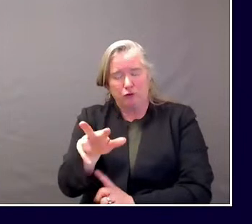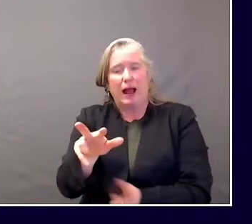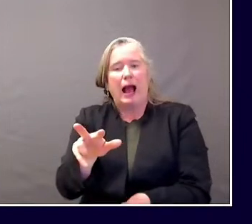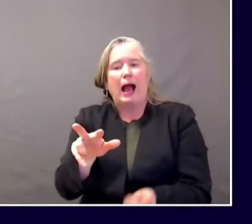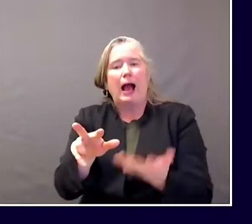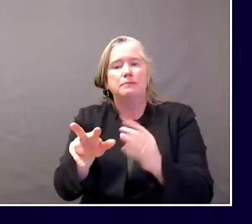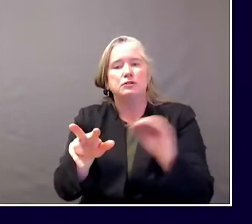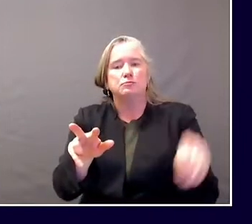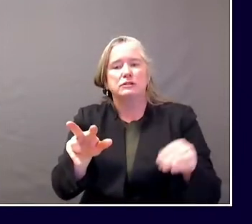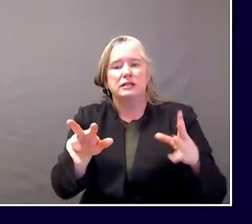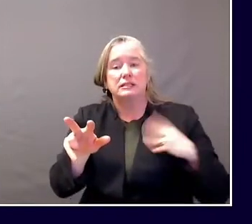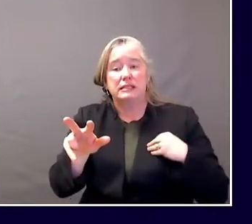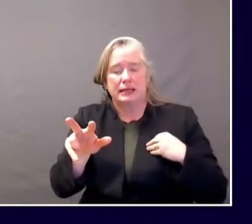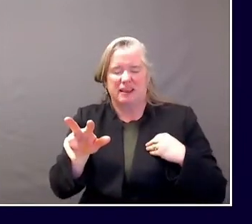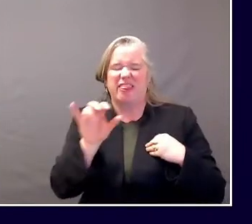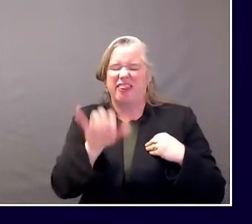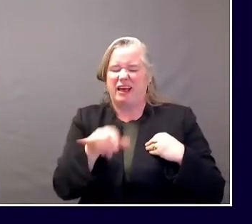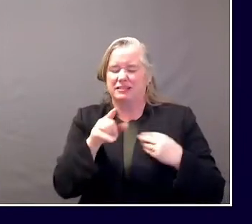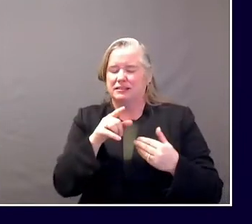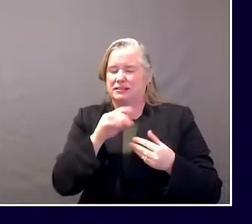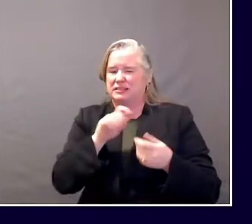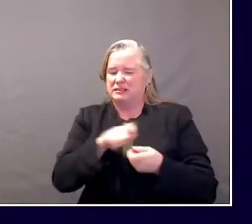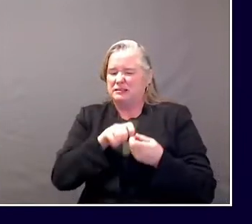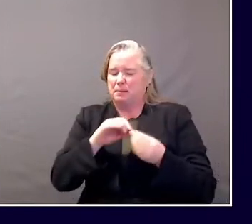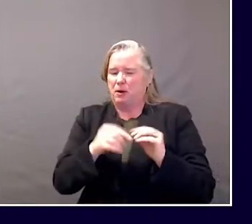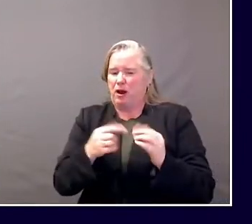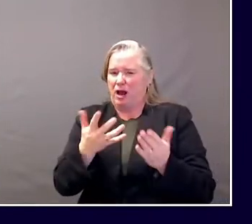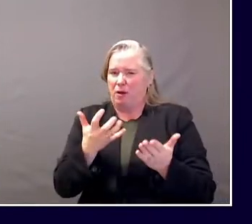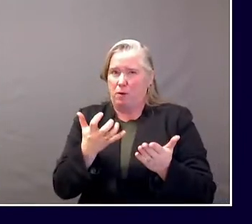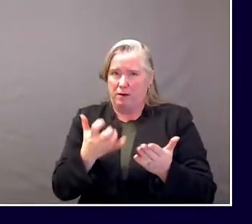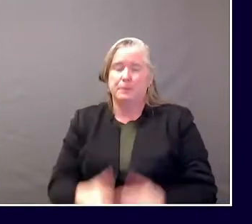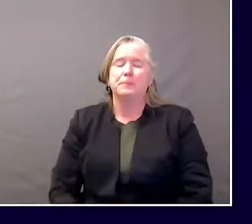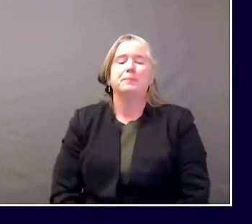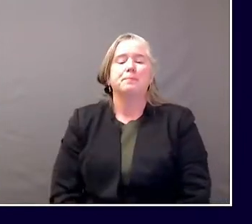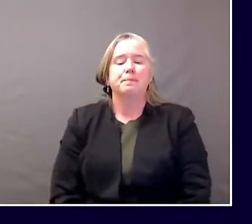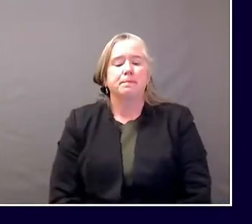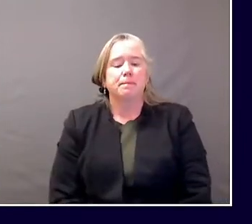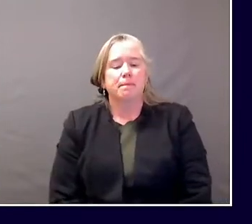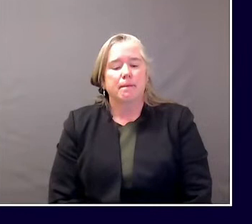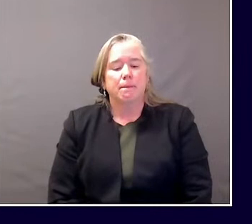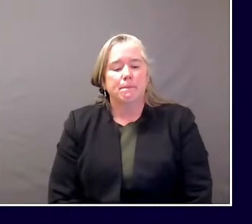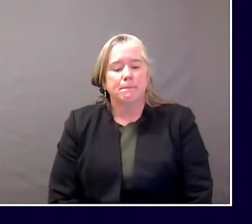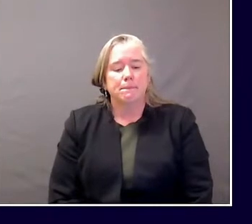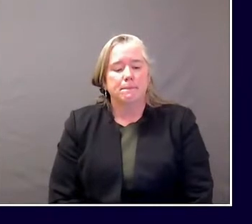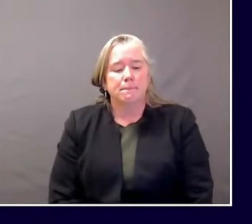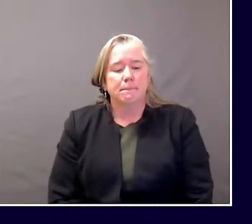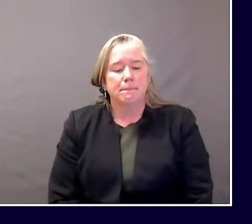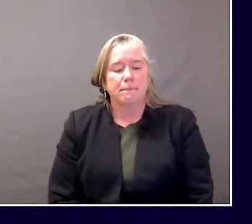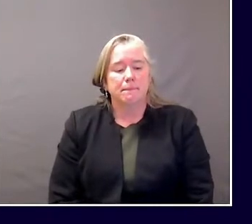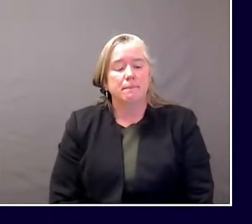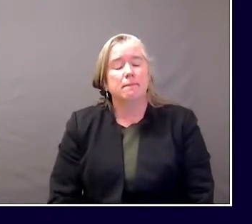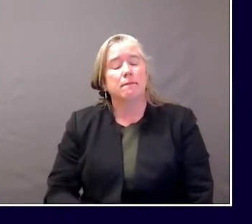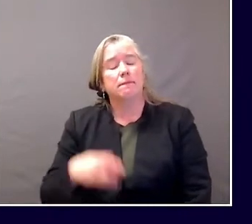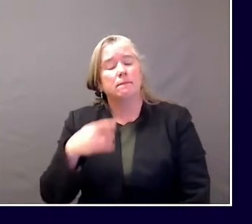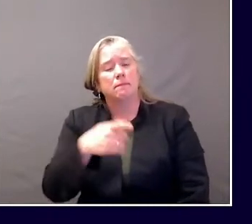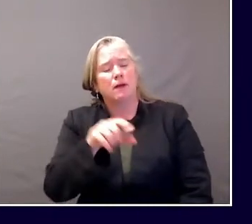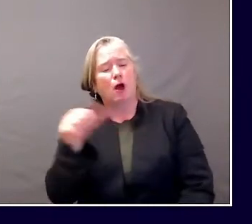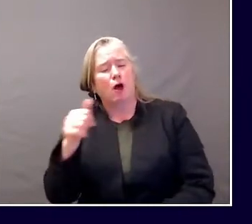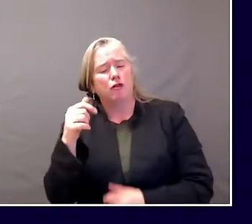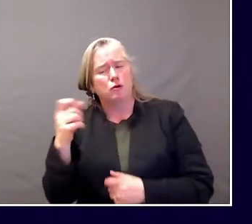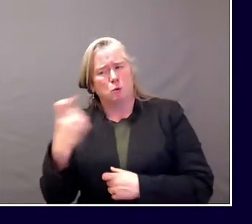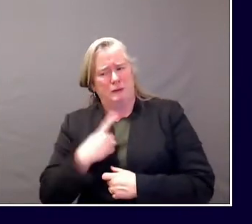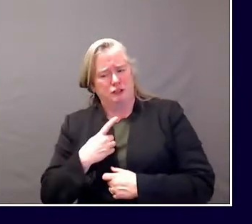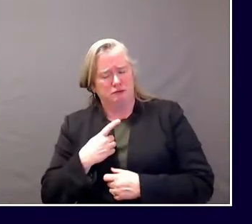we get that answer straight first. Great. And you had mentioned before that you had concerns about the number of pharmacists available to administer